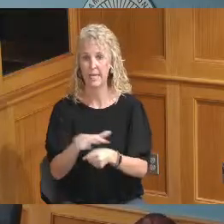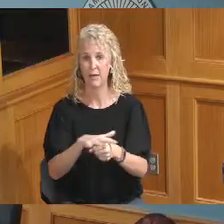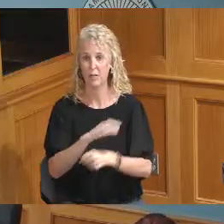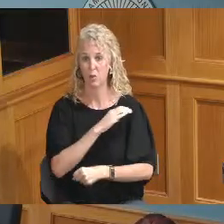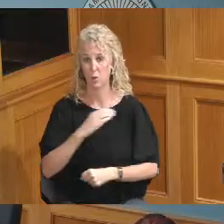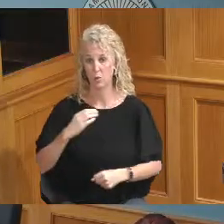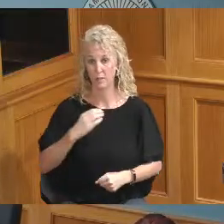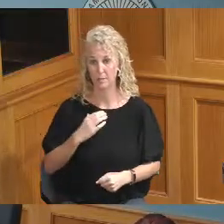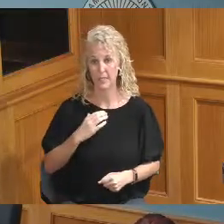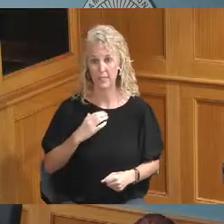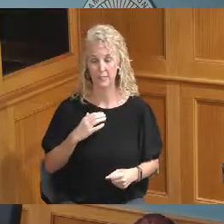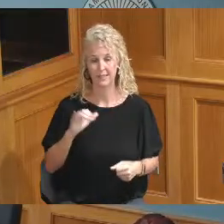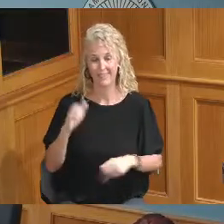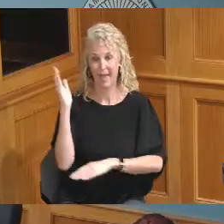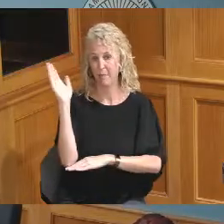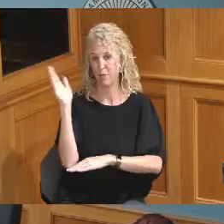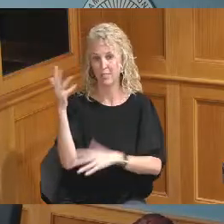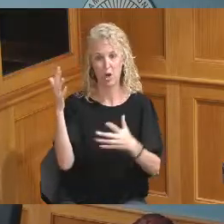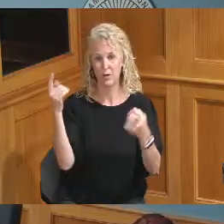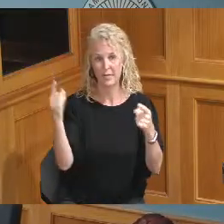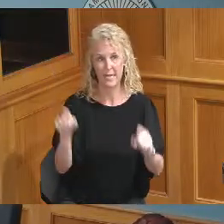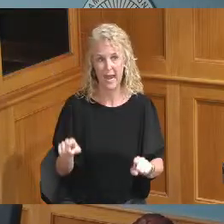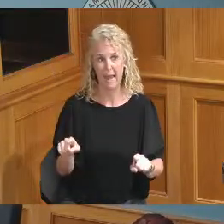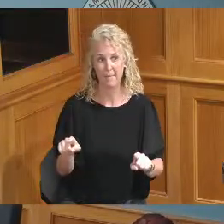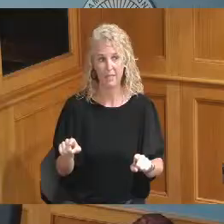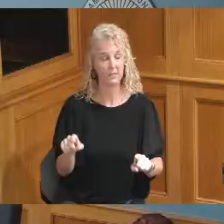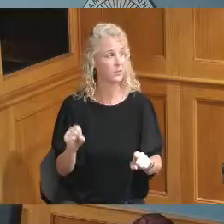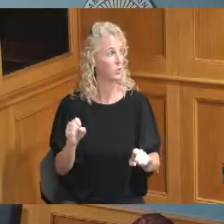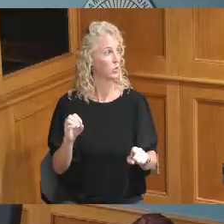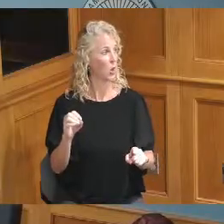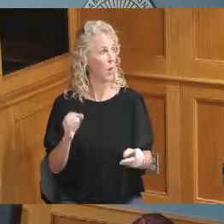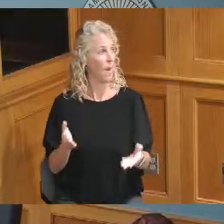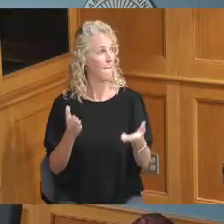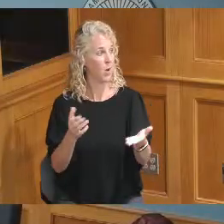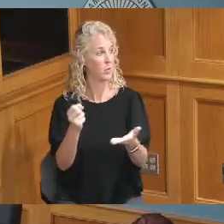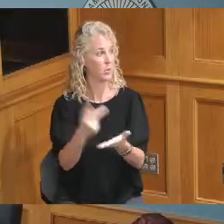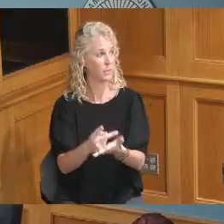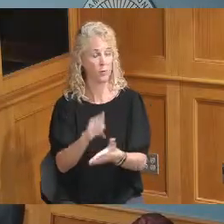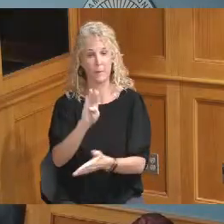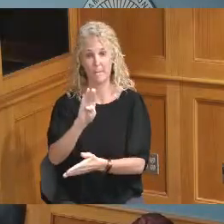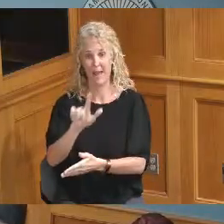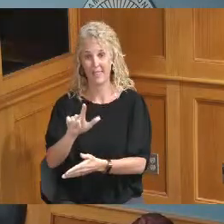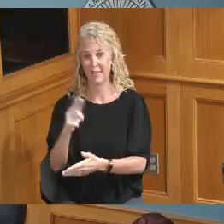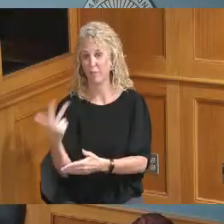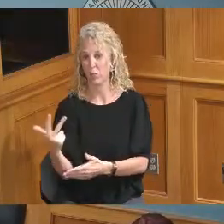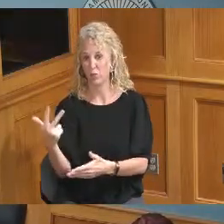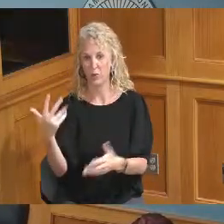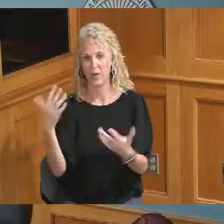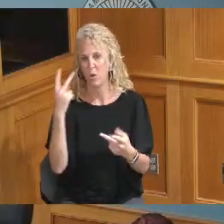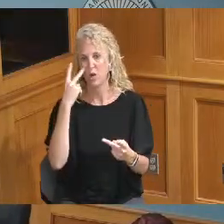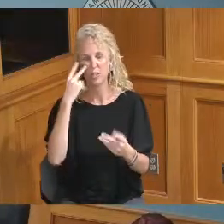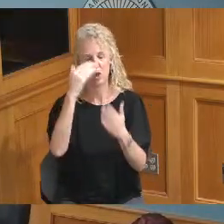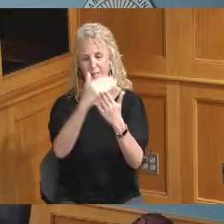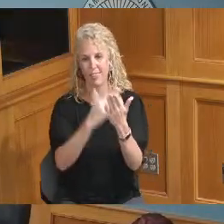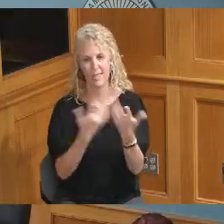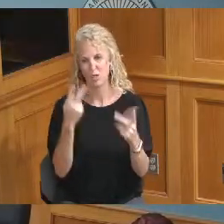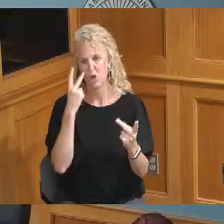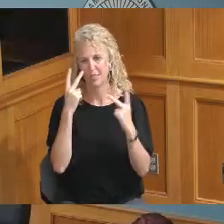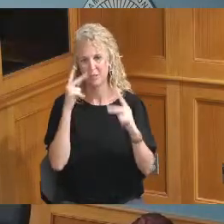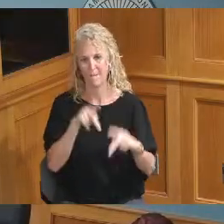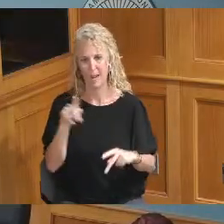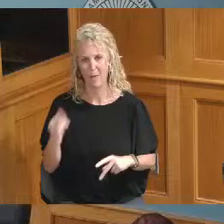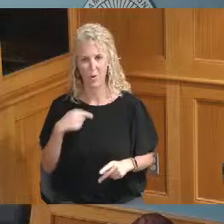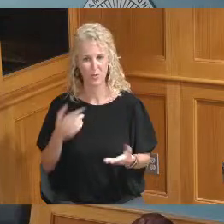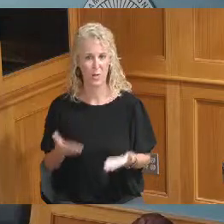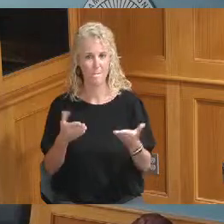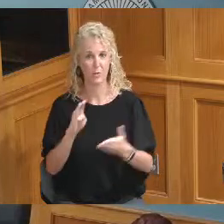presentation. We had that presentation earlier, so I'm going to make a motion to approve of by leave 3. We saw the membership, and so I'm going to put that